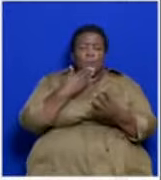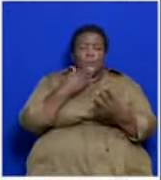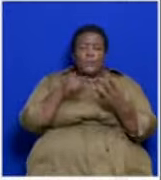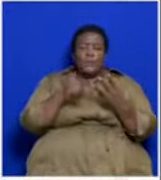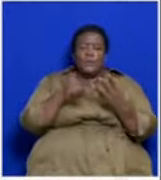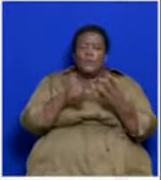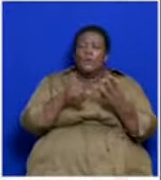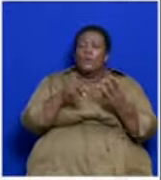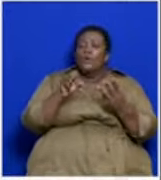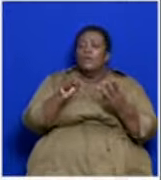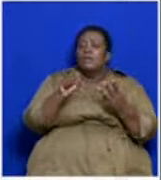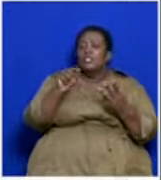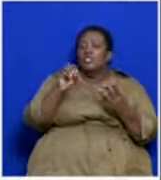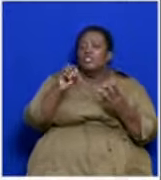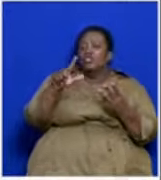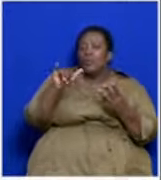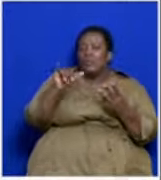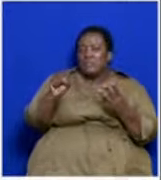Yes.